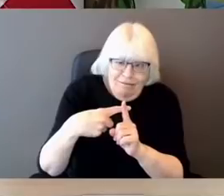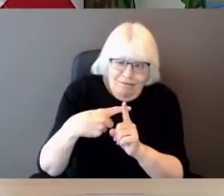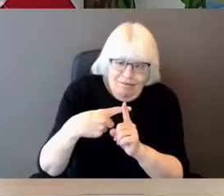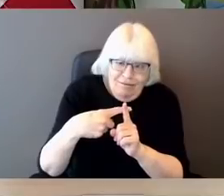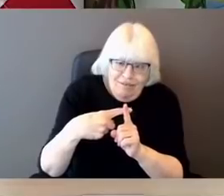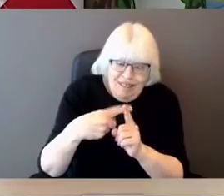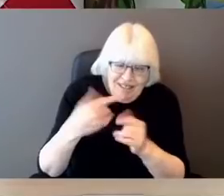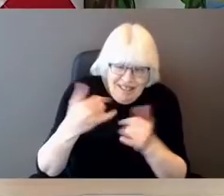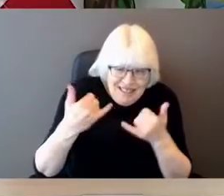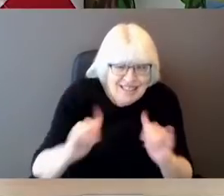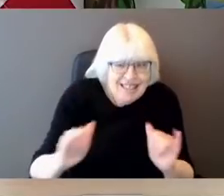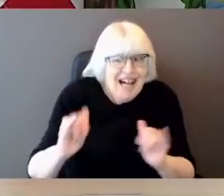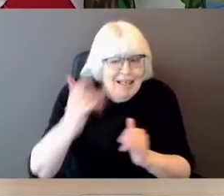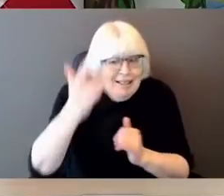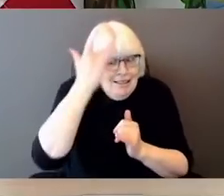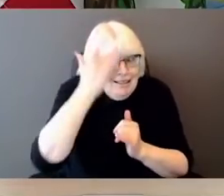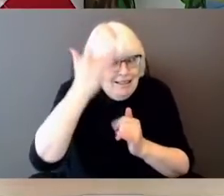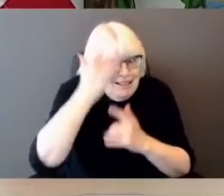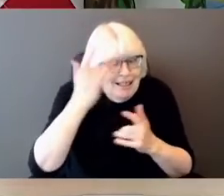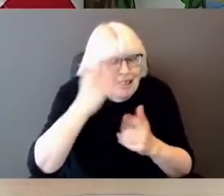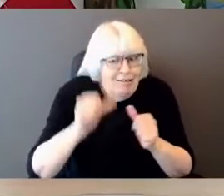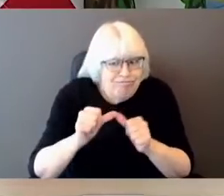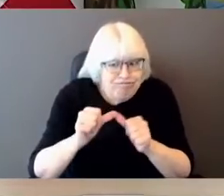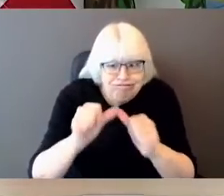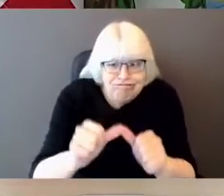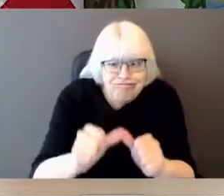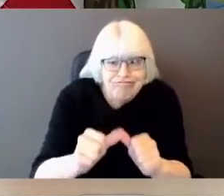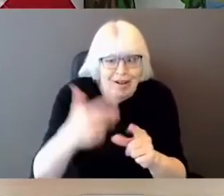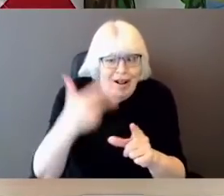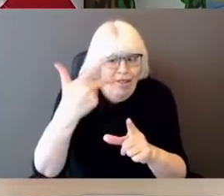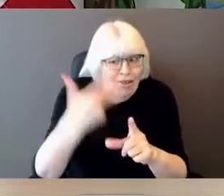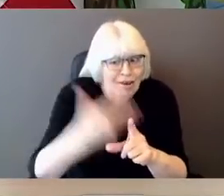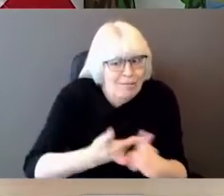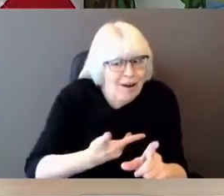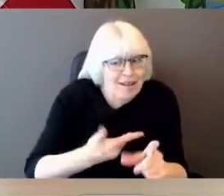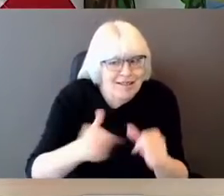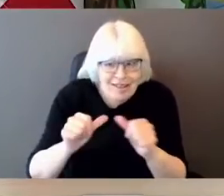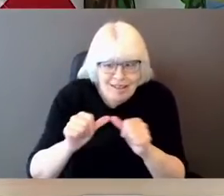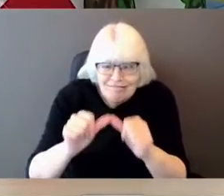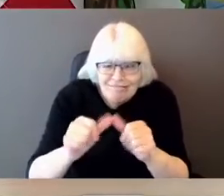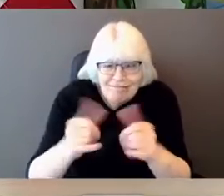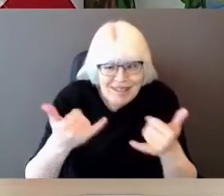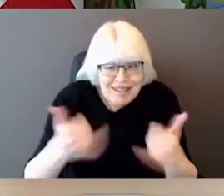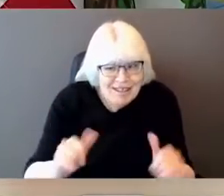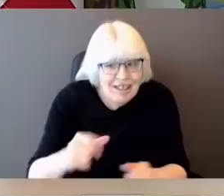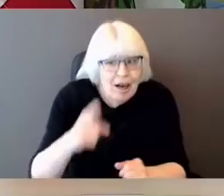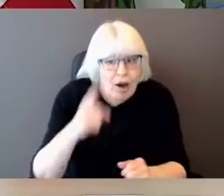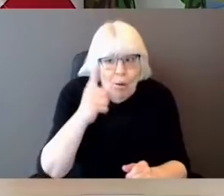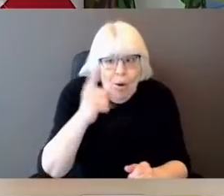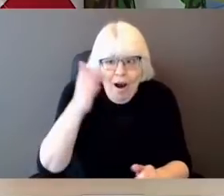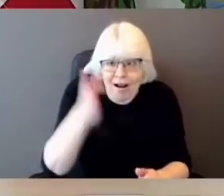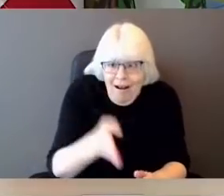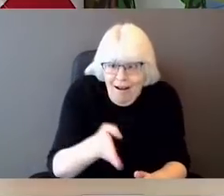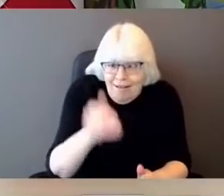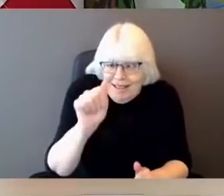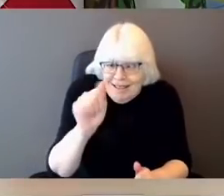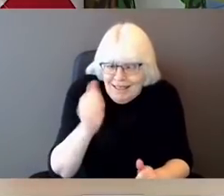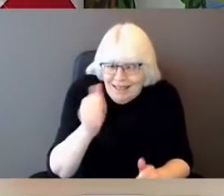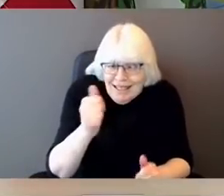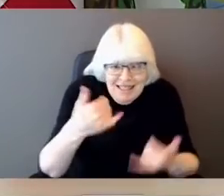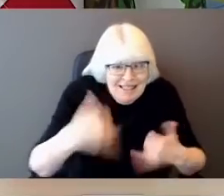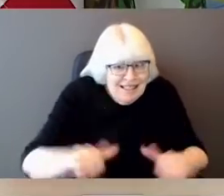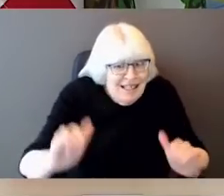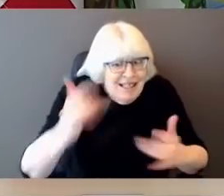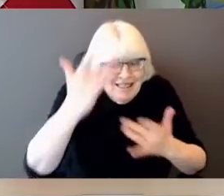weeks after diagnosis, and 1 in 10 people experience symptoms beyond 12 weeks. Individuals